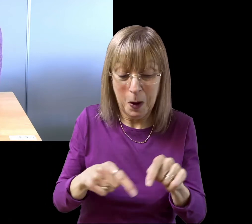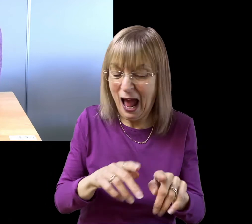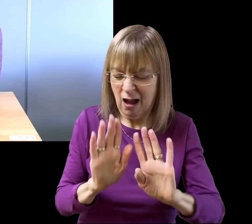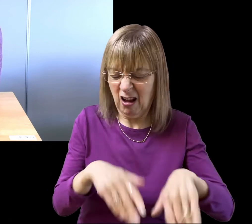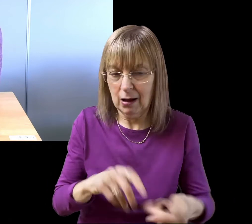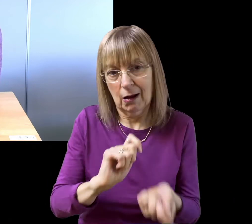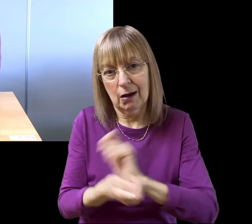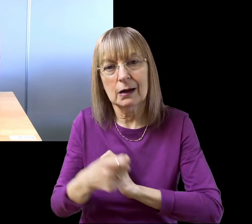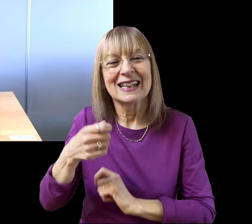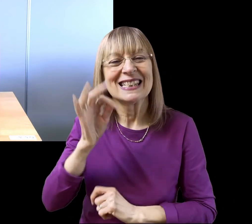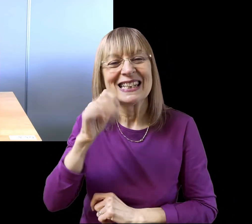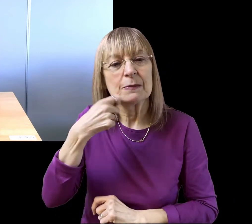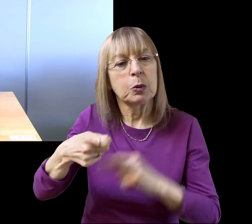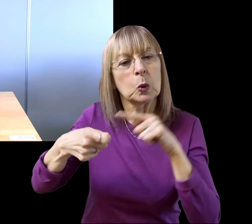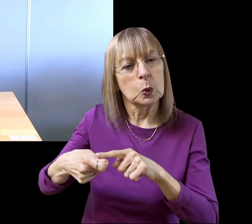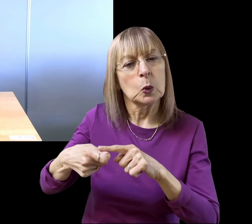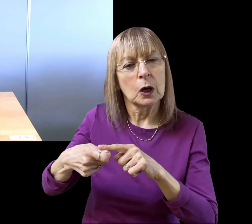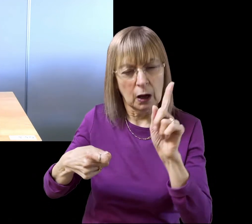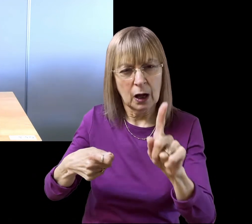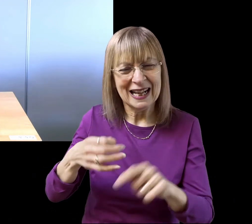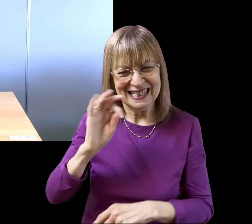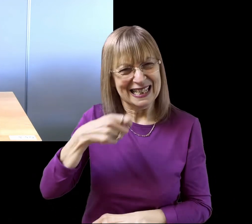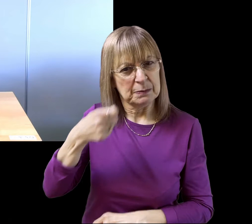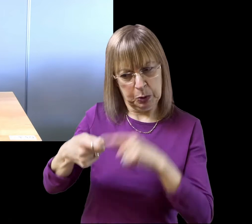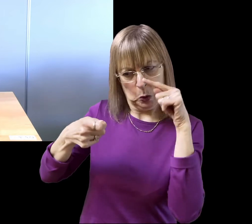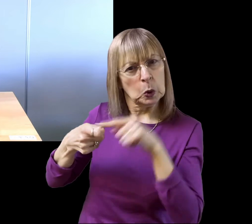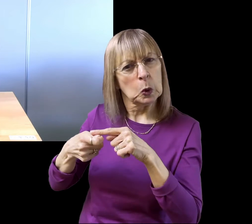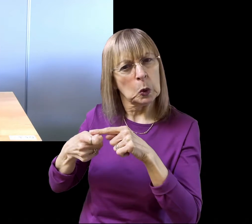teaspoon. And do you know how many teaspoons are in a tablespoon?